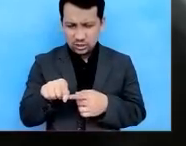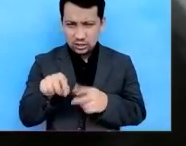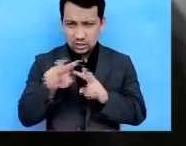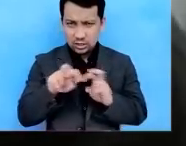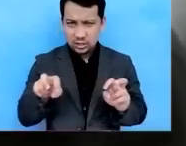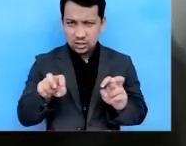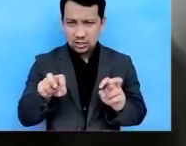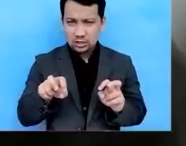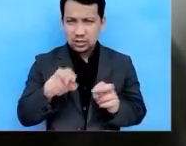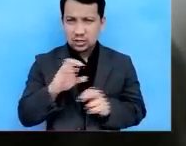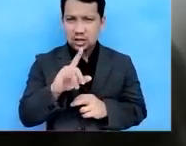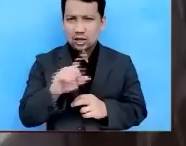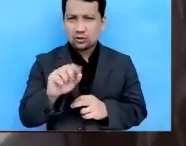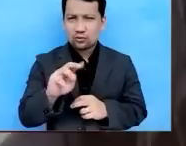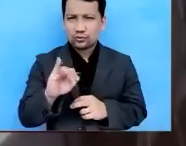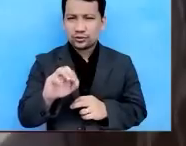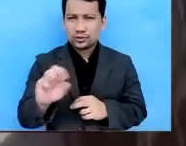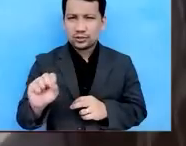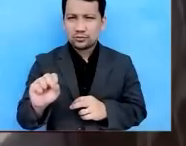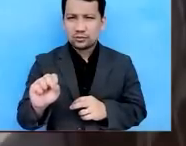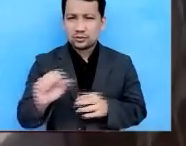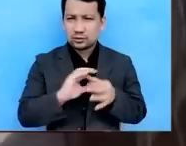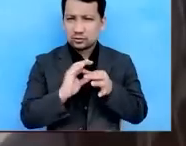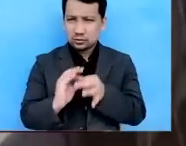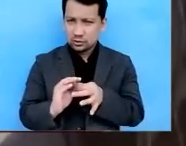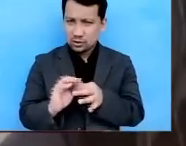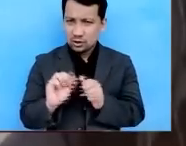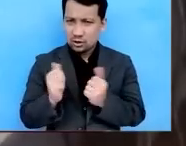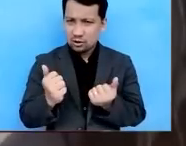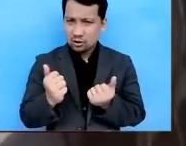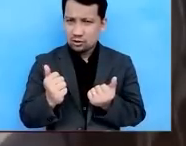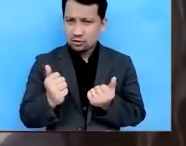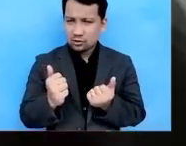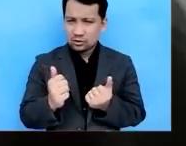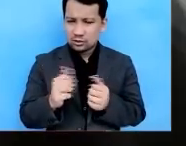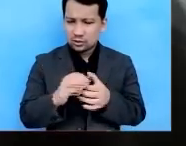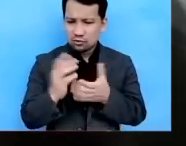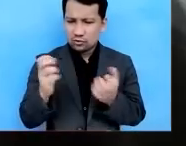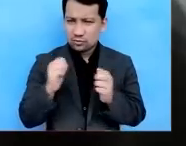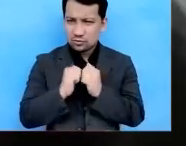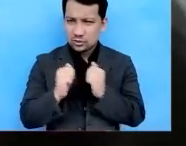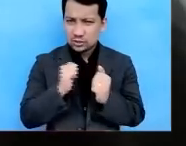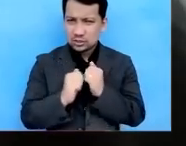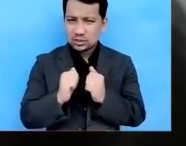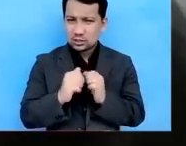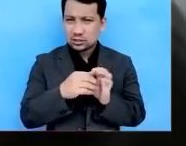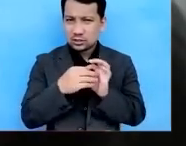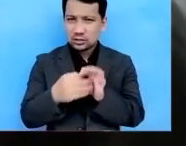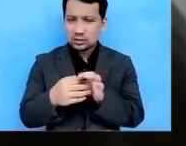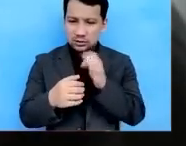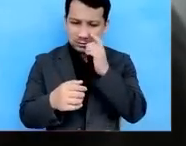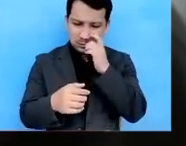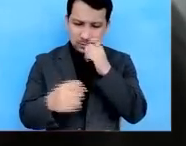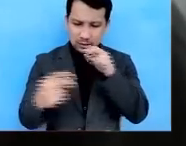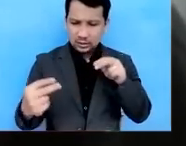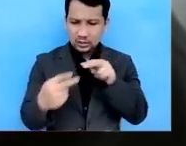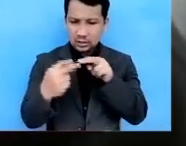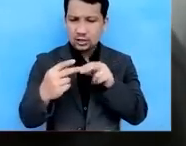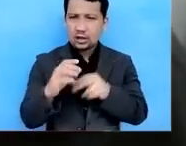green. He connected with, how do you mean, what do you mean he connected yeah, with the man? They interact with eye to eye.